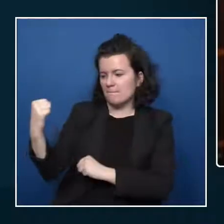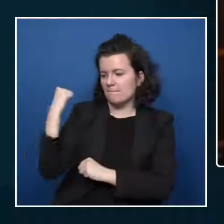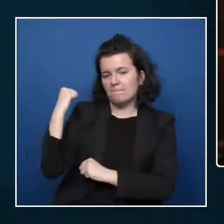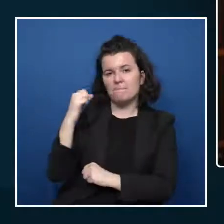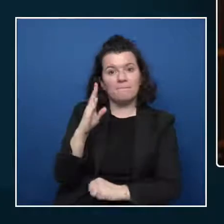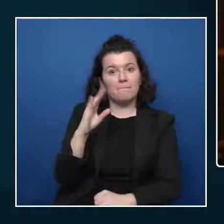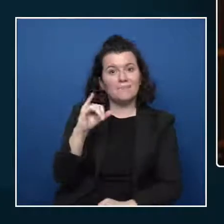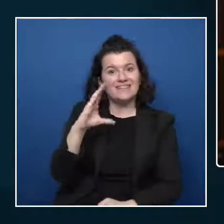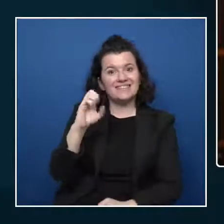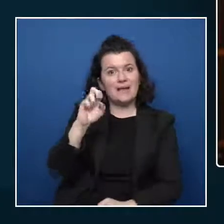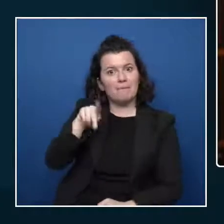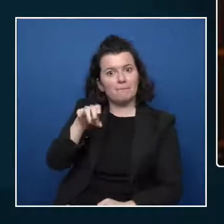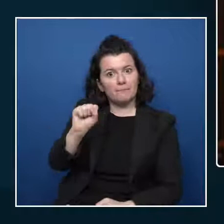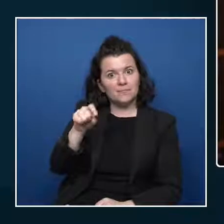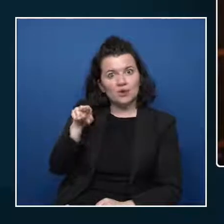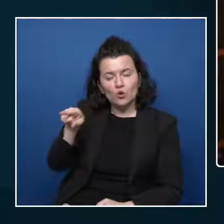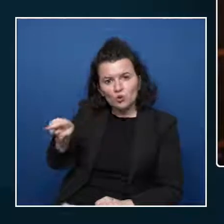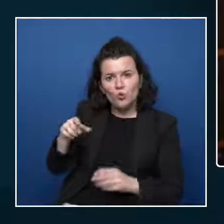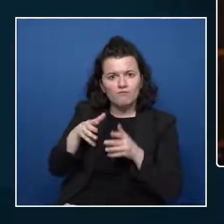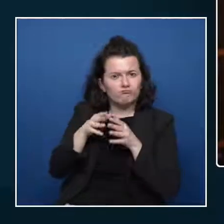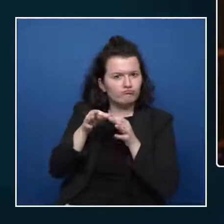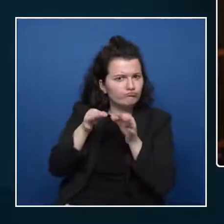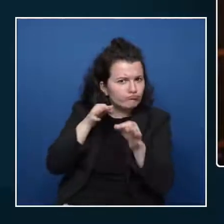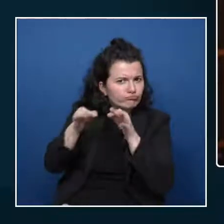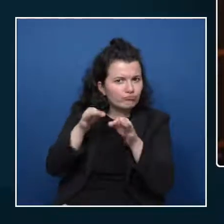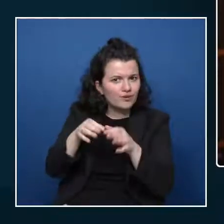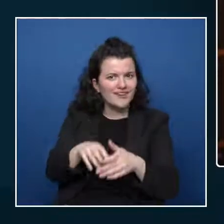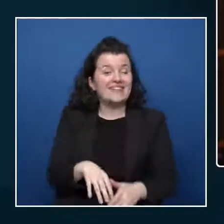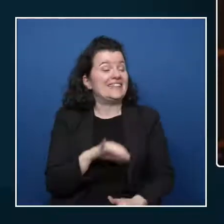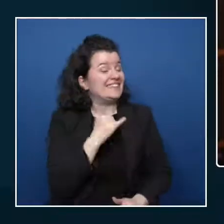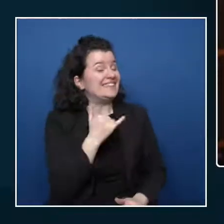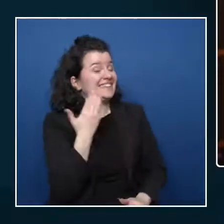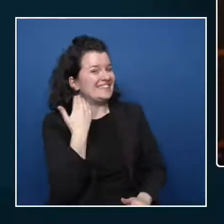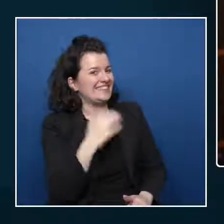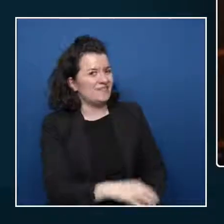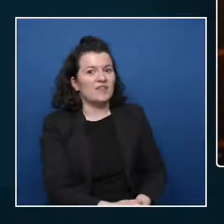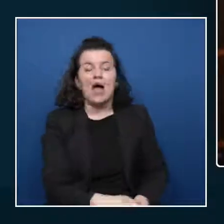you, what was your favorite moment at Ignite?